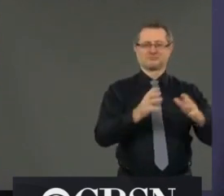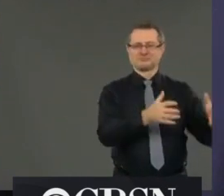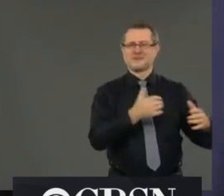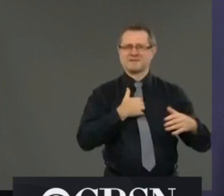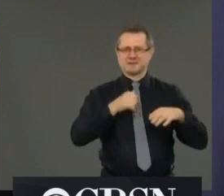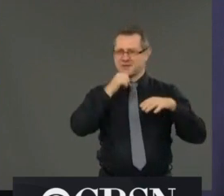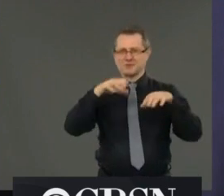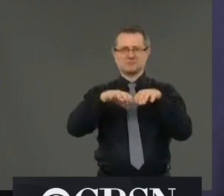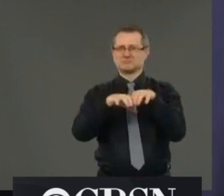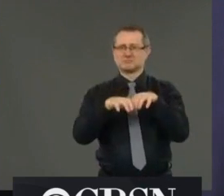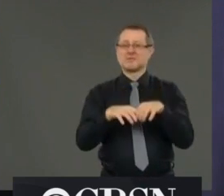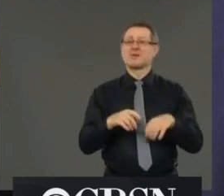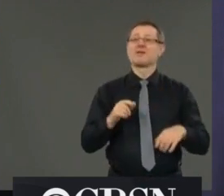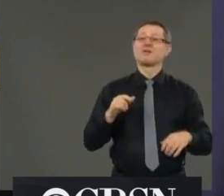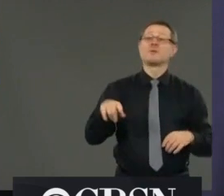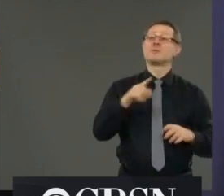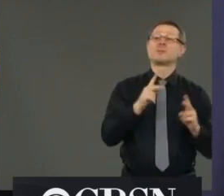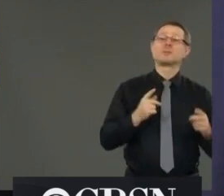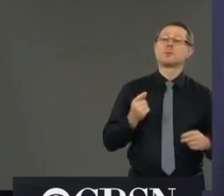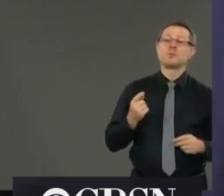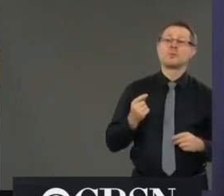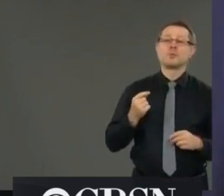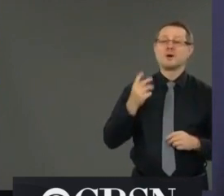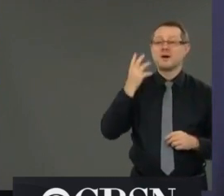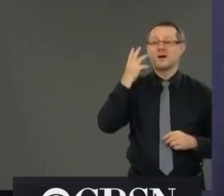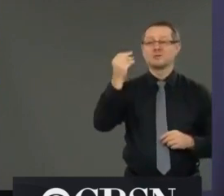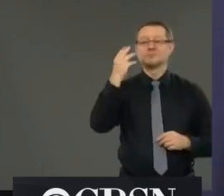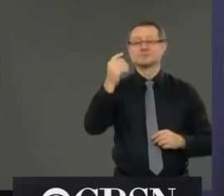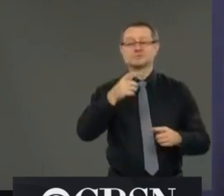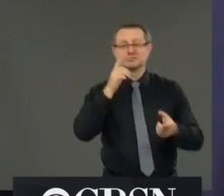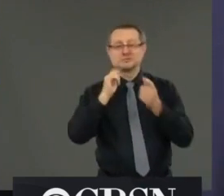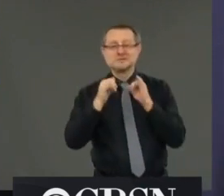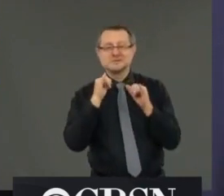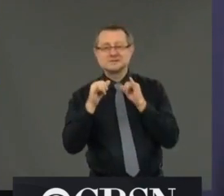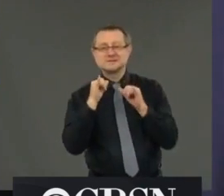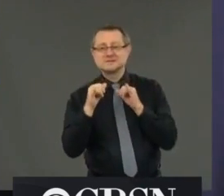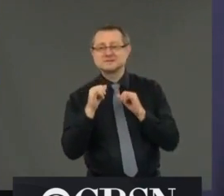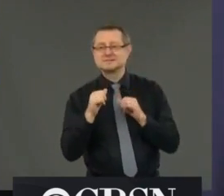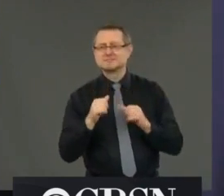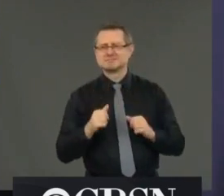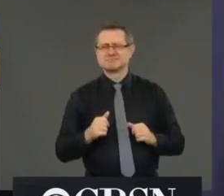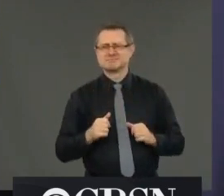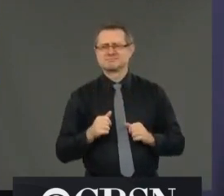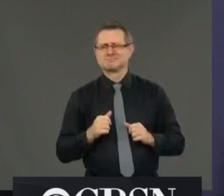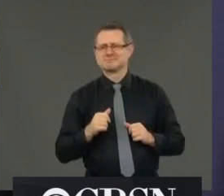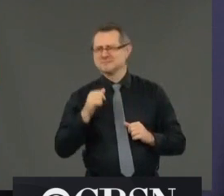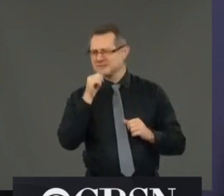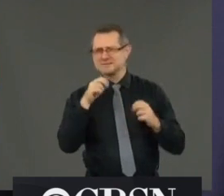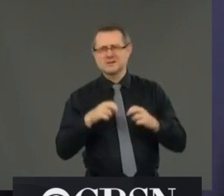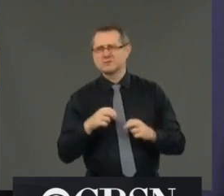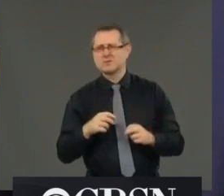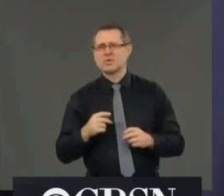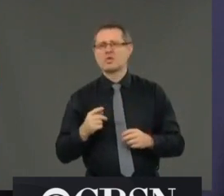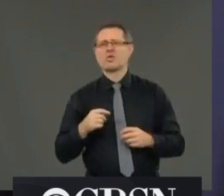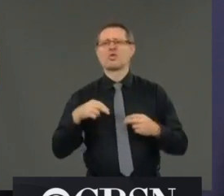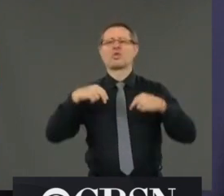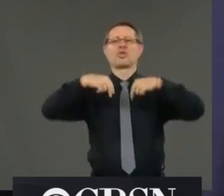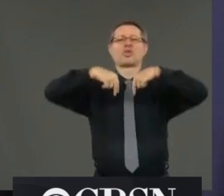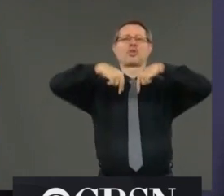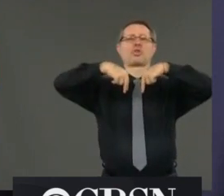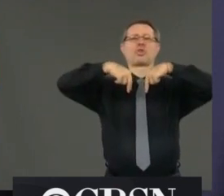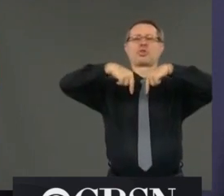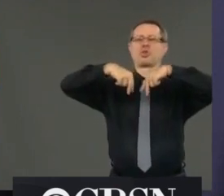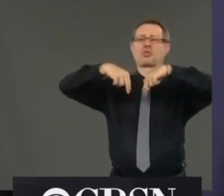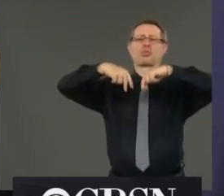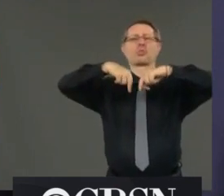have done with outdoor drinking, you don't sit at a table and drink. You mingle, you move, you say hello,